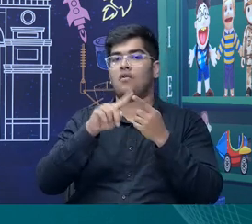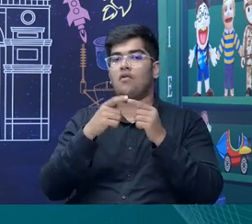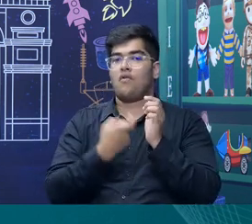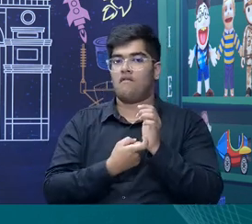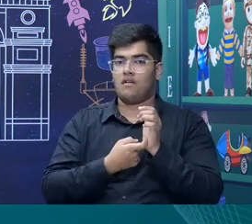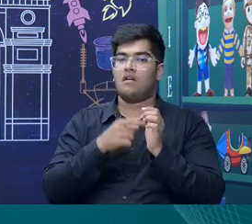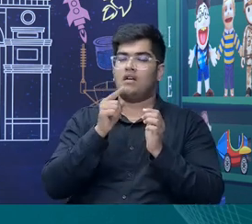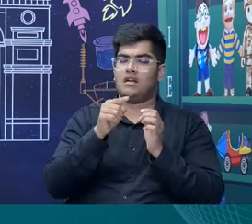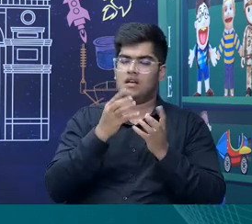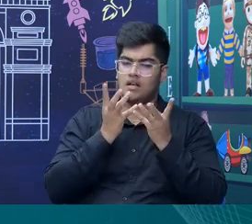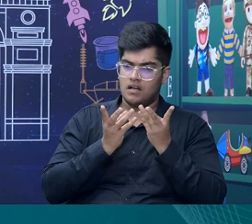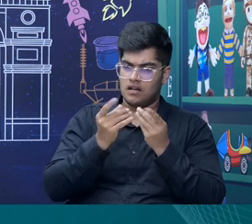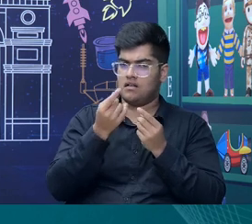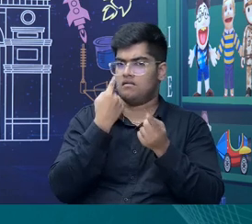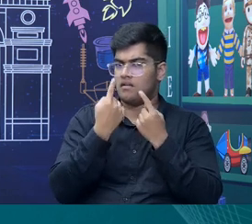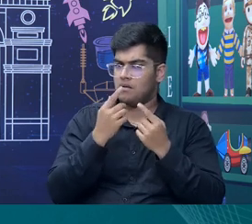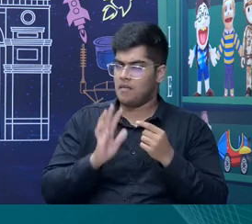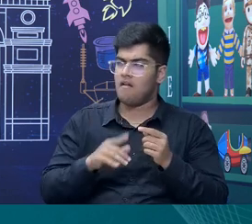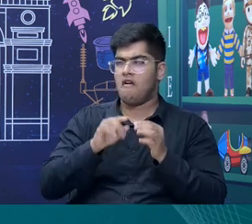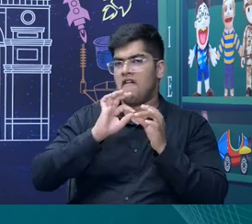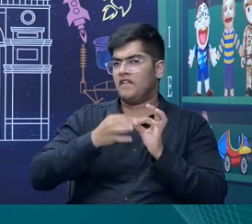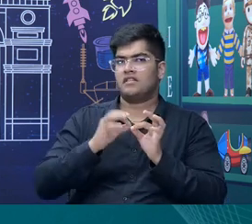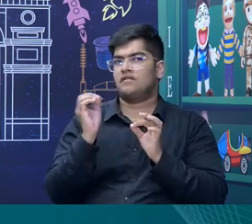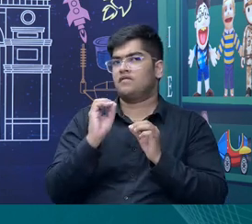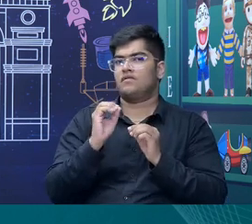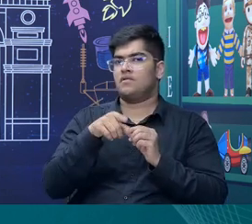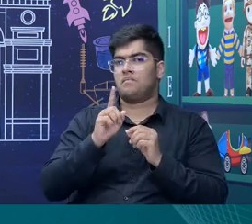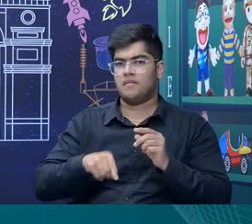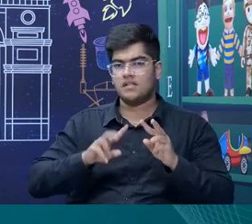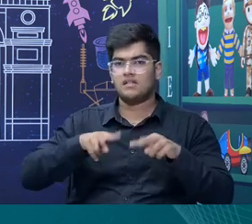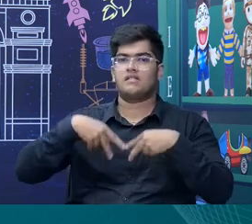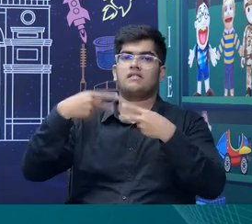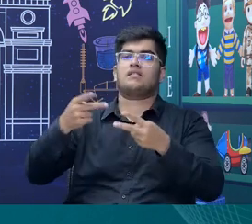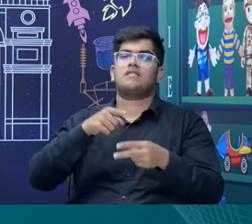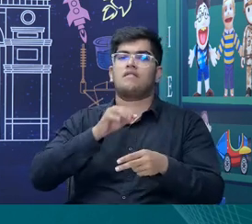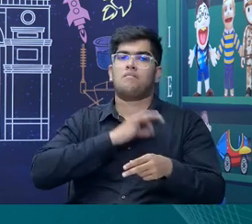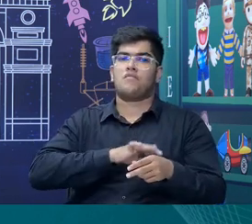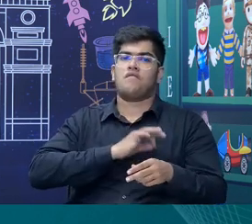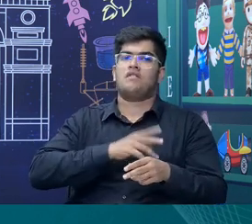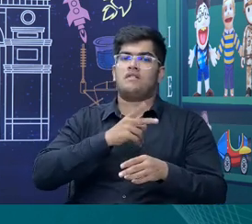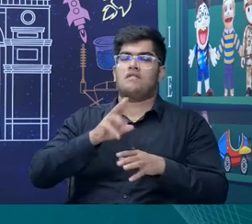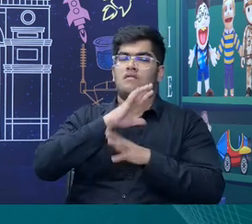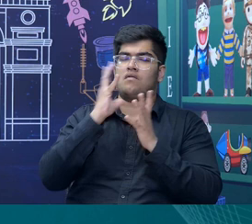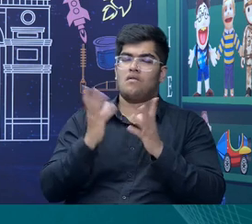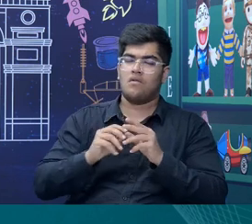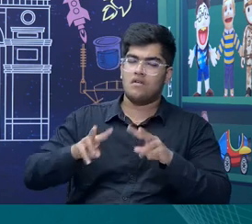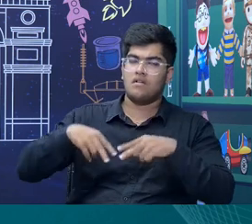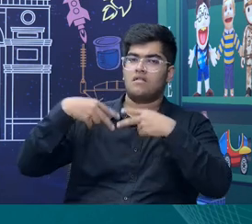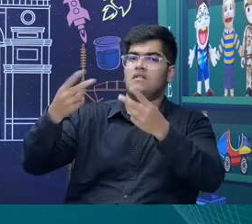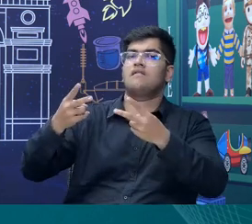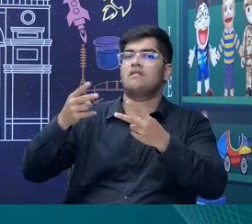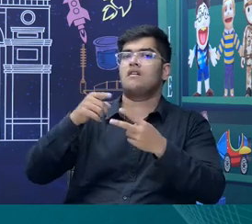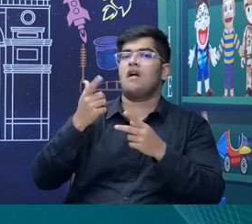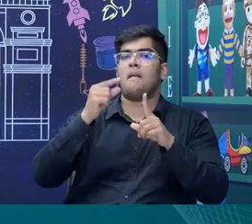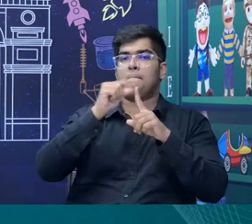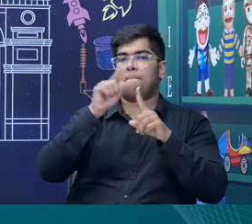is estimated profit so we have to transfer this profit or we will just use profit